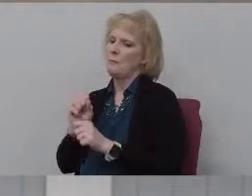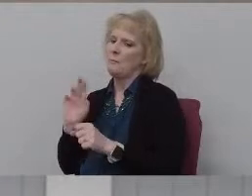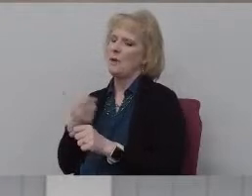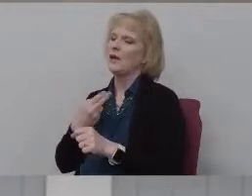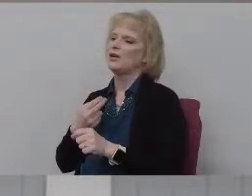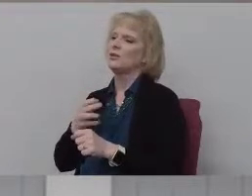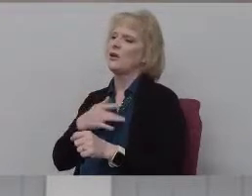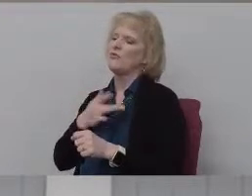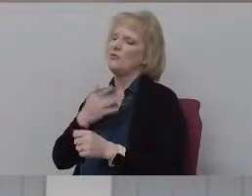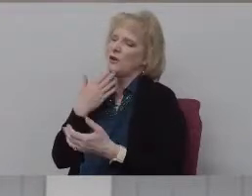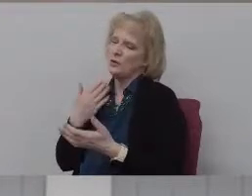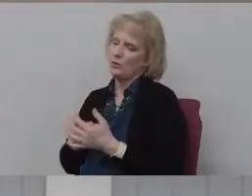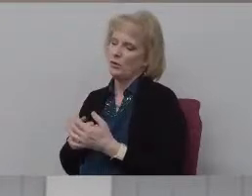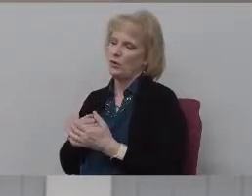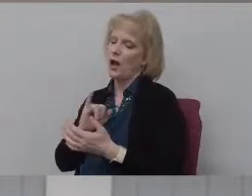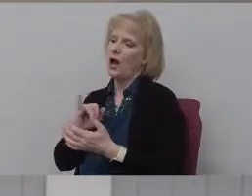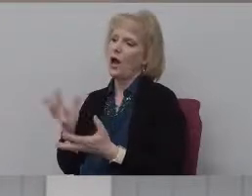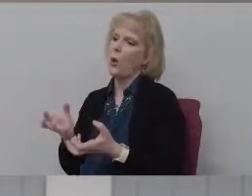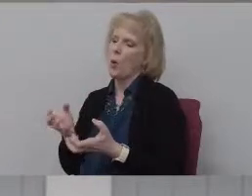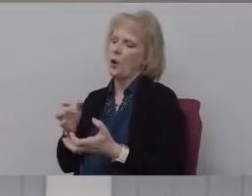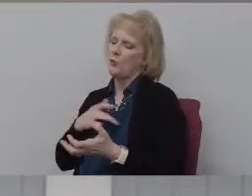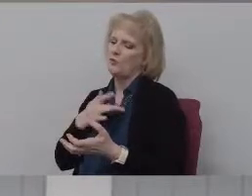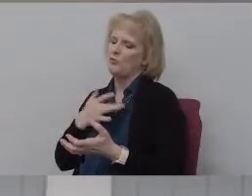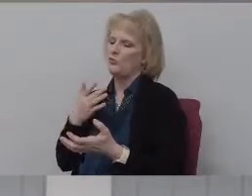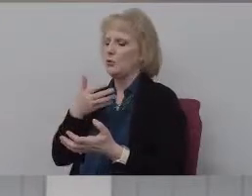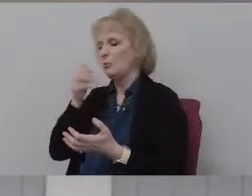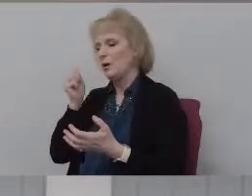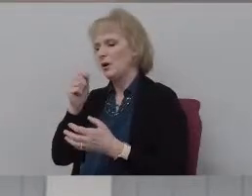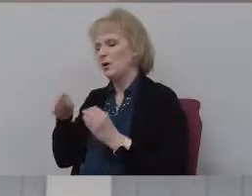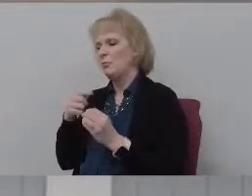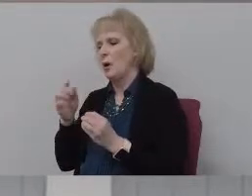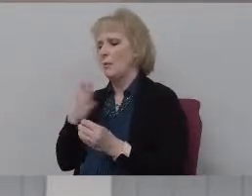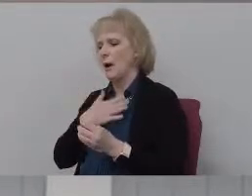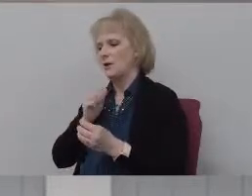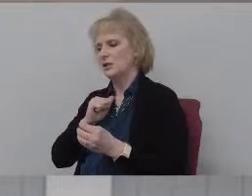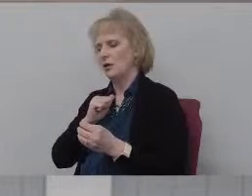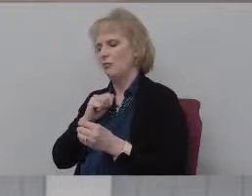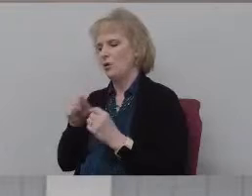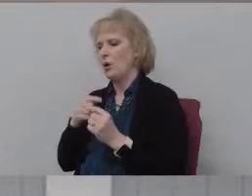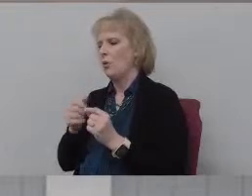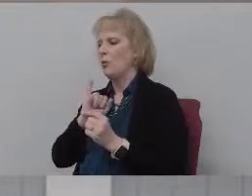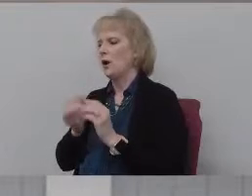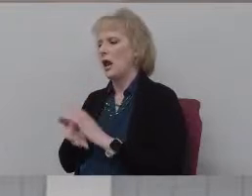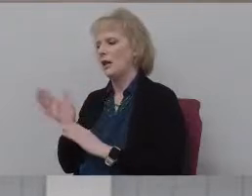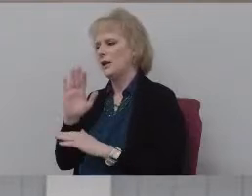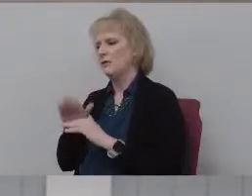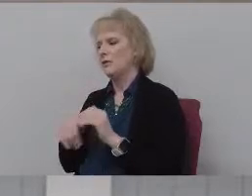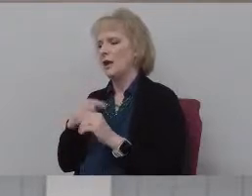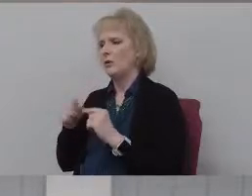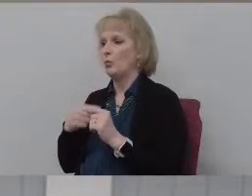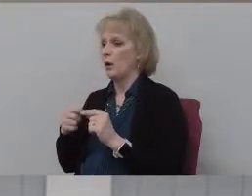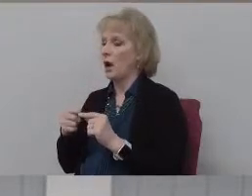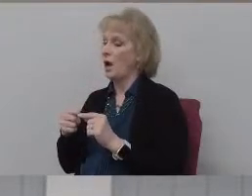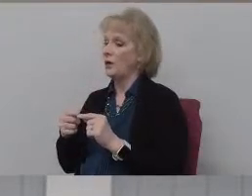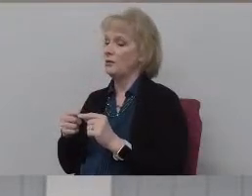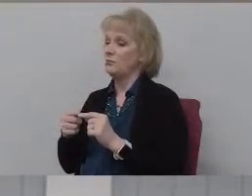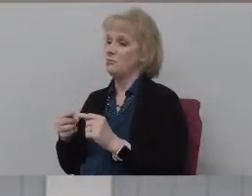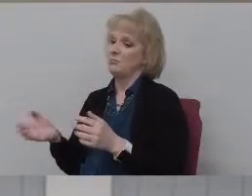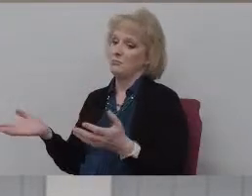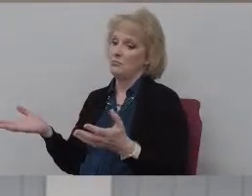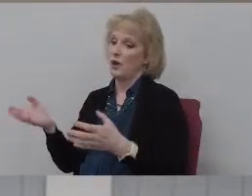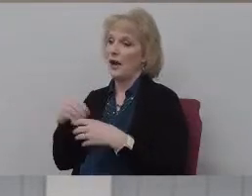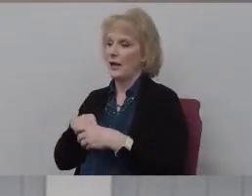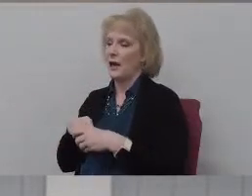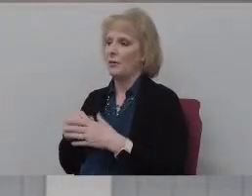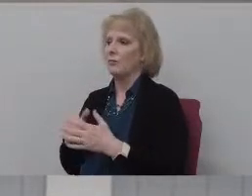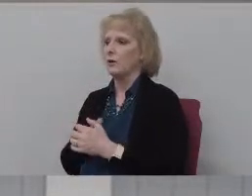good. I want to feel better about myself when I leave than I felt when I got there. Well, if that's how you want it, it'll happen if you come to the altar and get rid of your